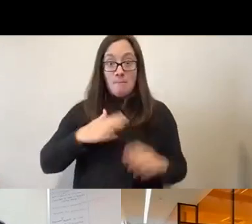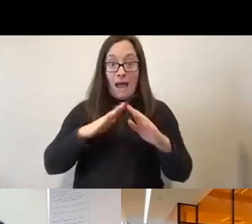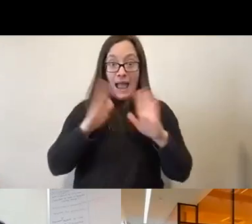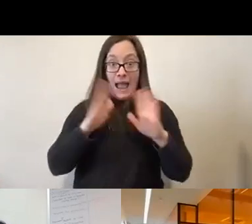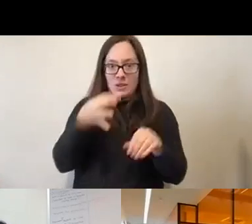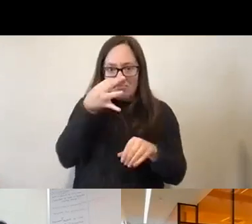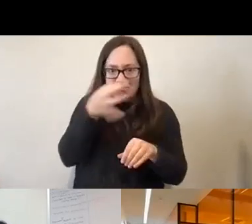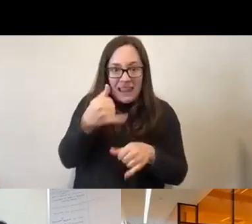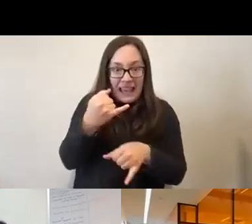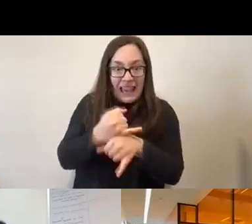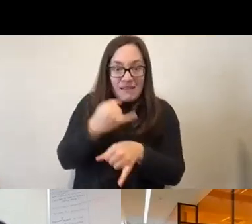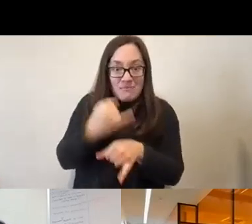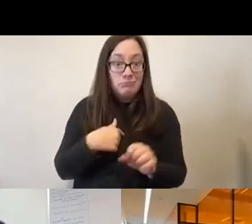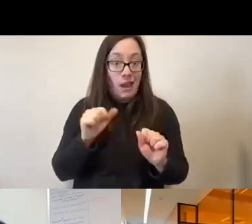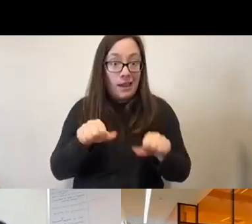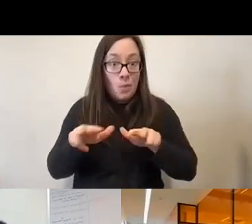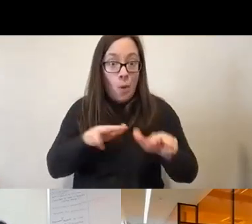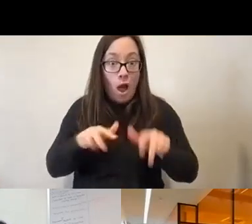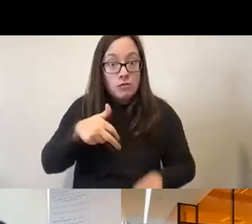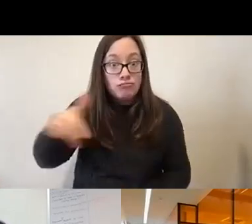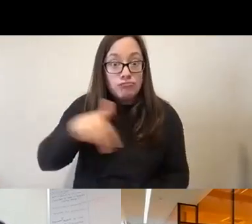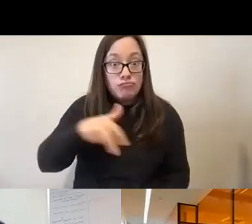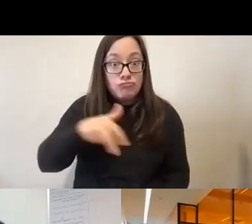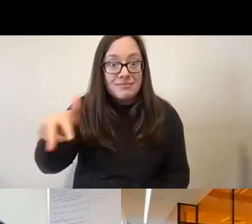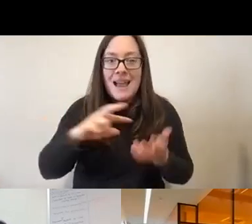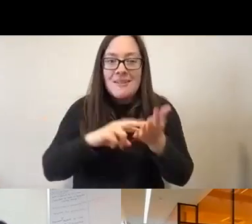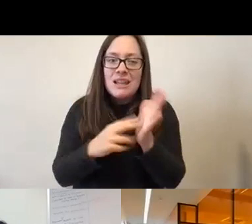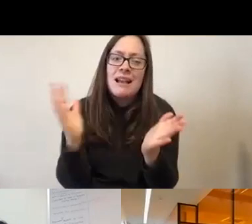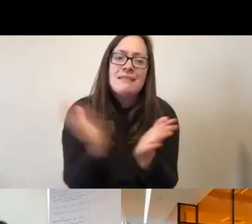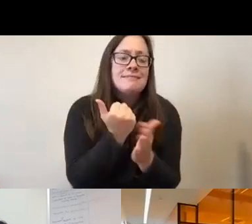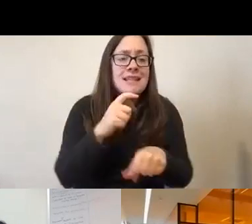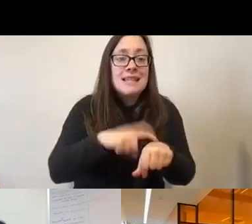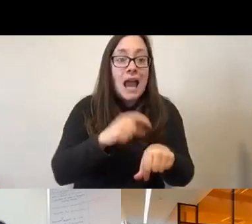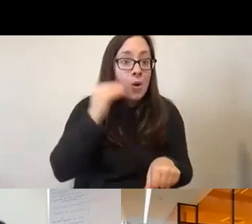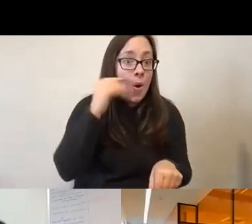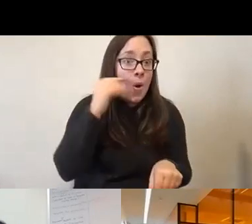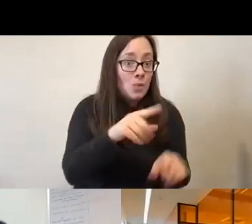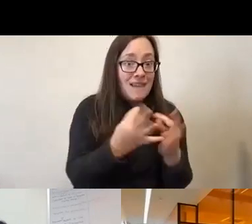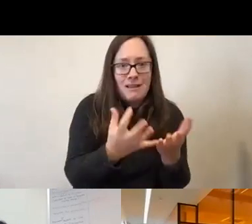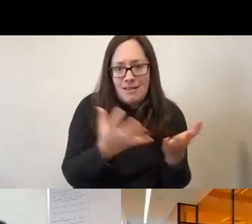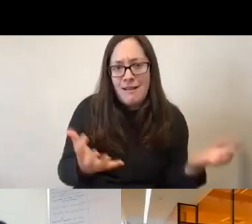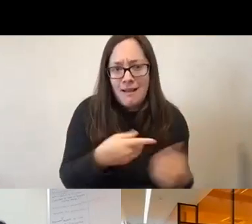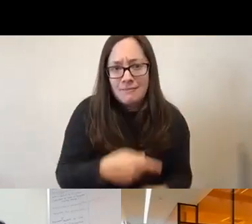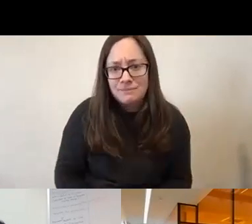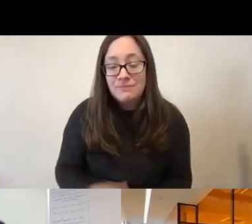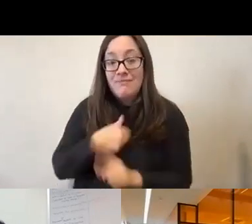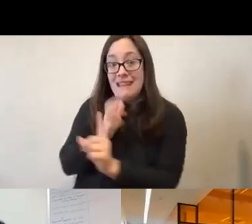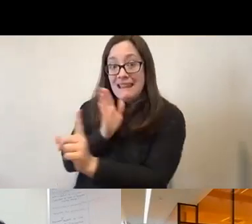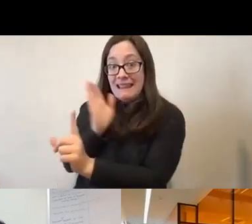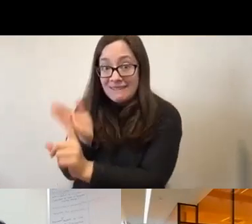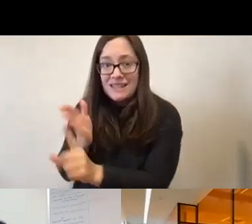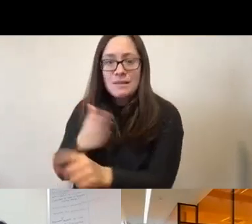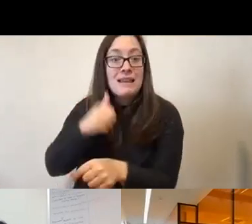convenient. It allows me to spend more time with my family. I have convinced my sister and my best friend from